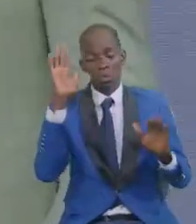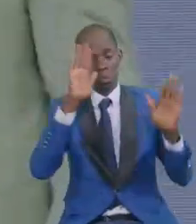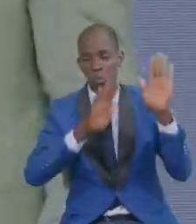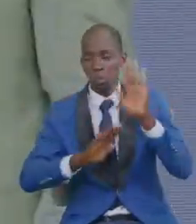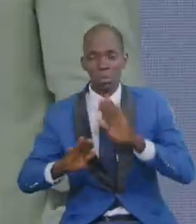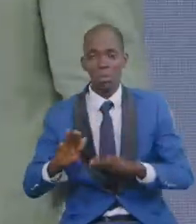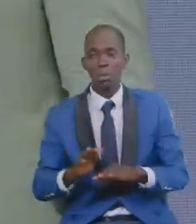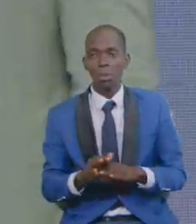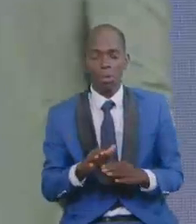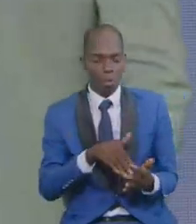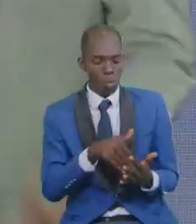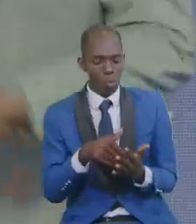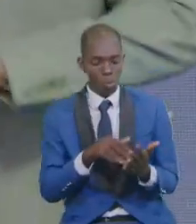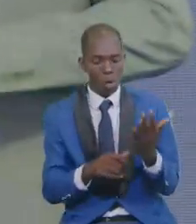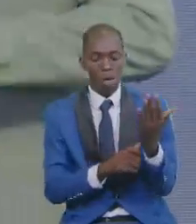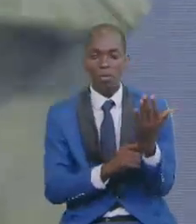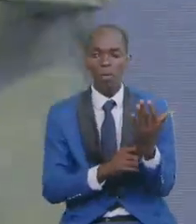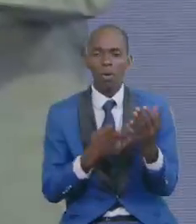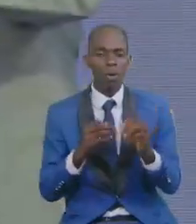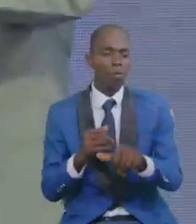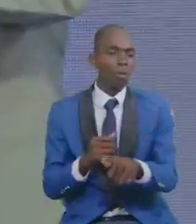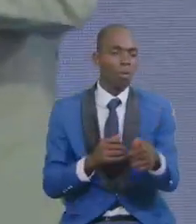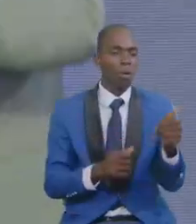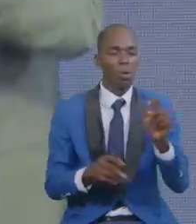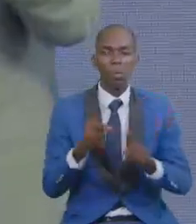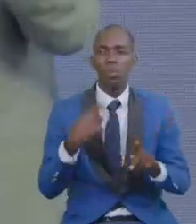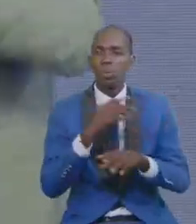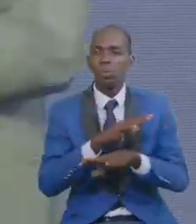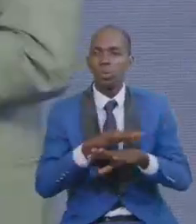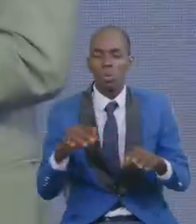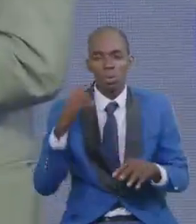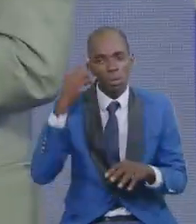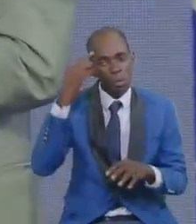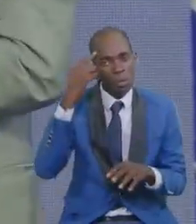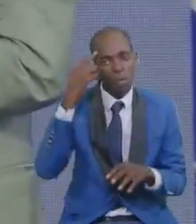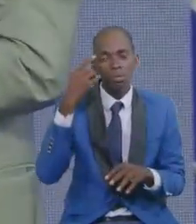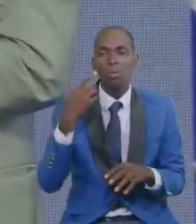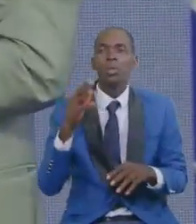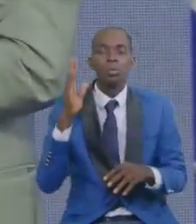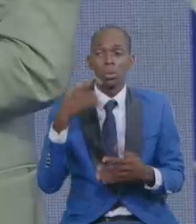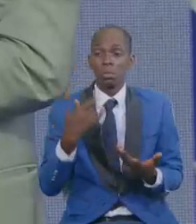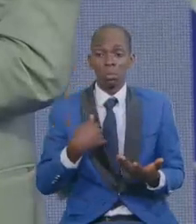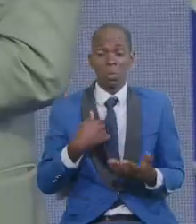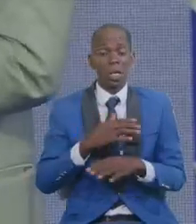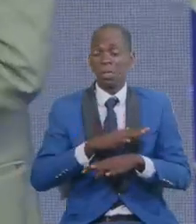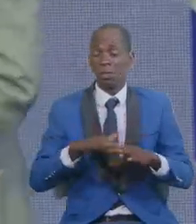Weak flesh of other people, who does he think he is? I don't mind.